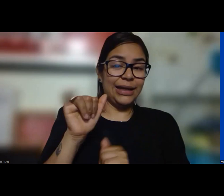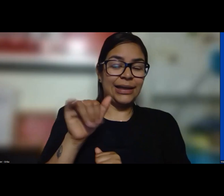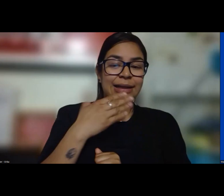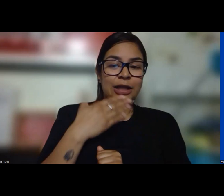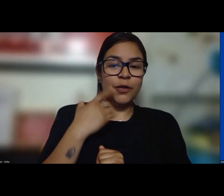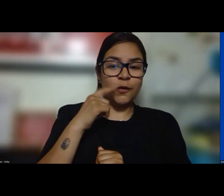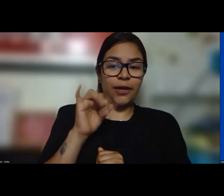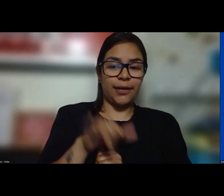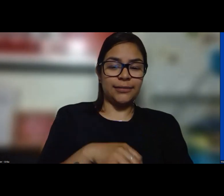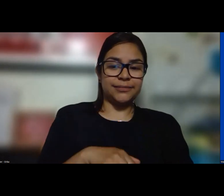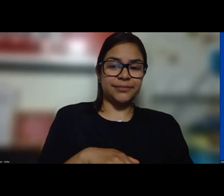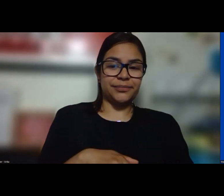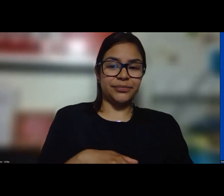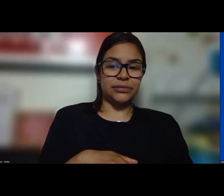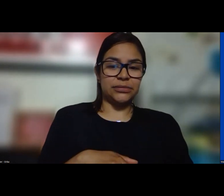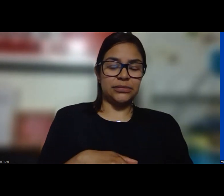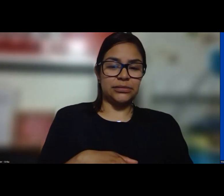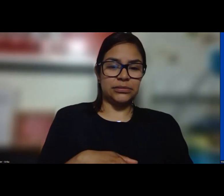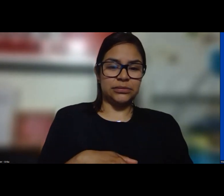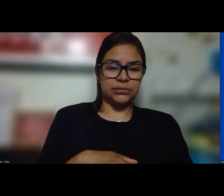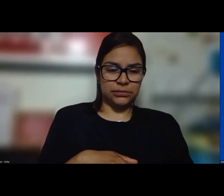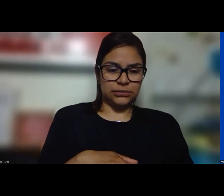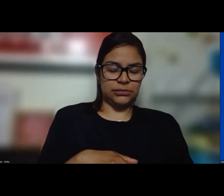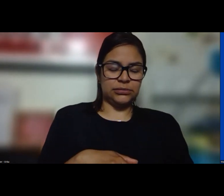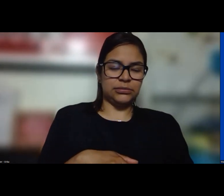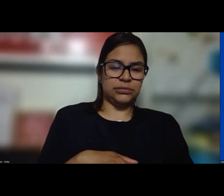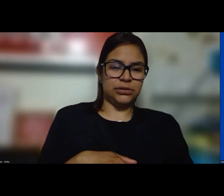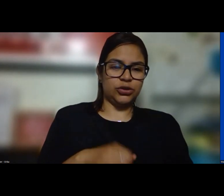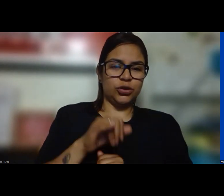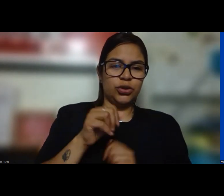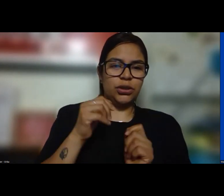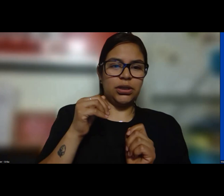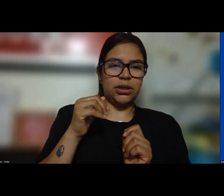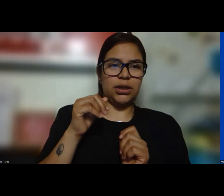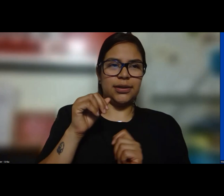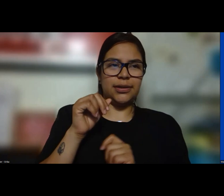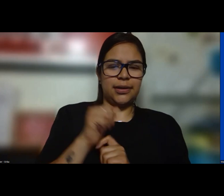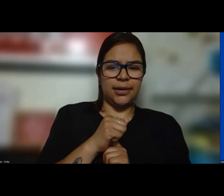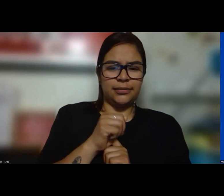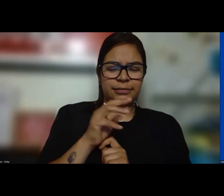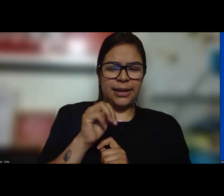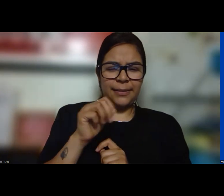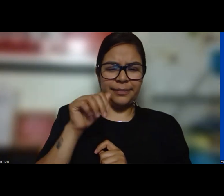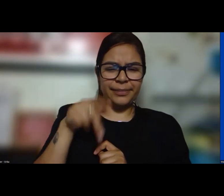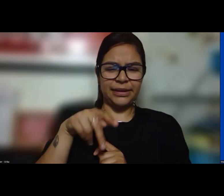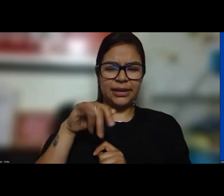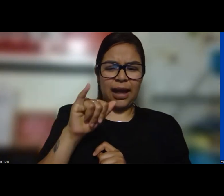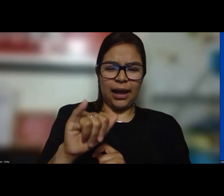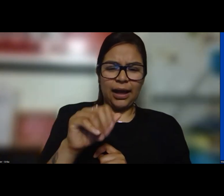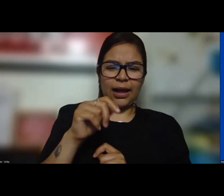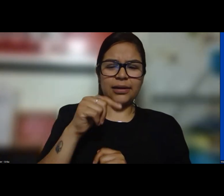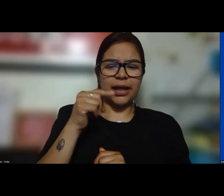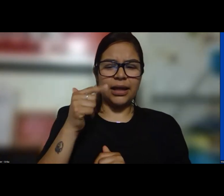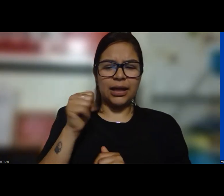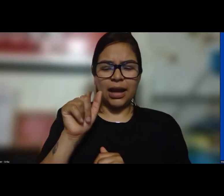the lowest paid people in terms of the API and Latina. And Vince, your comment about